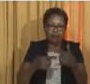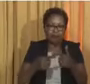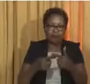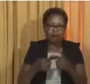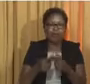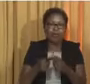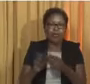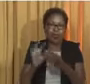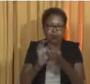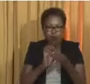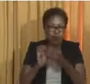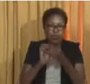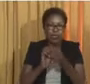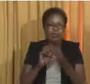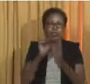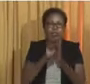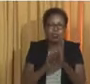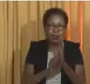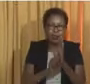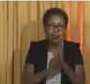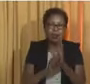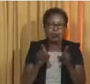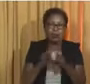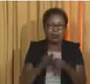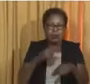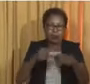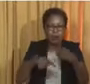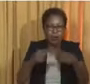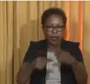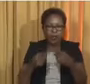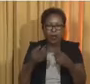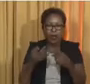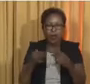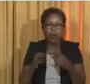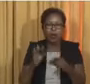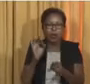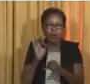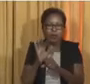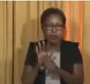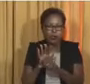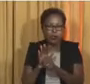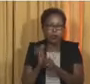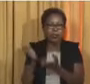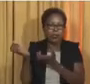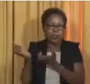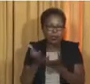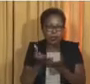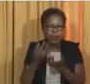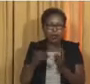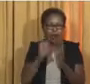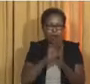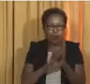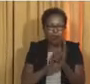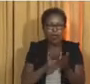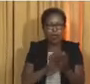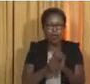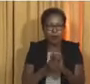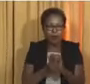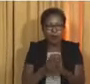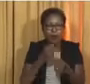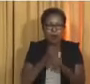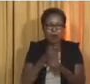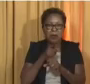state, and alteration of the entrenched majorities required for constitutional amendment, making it